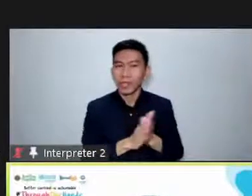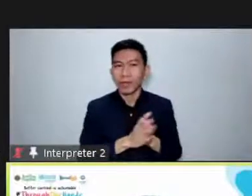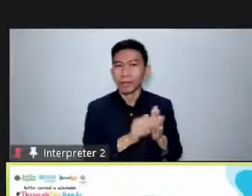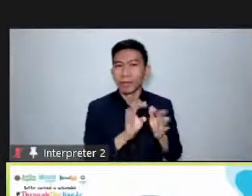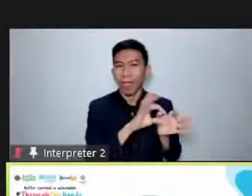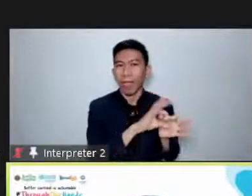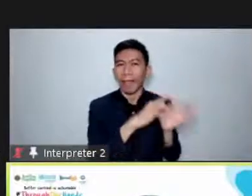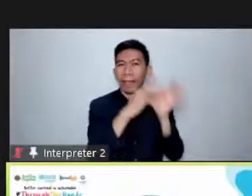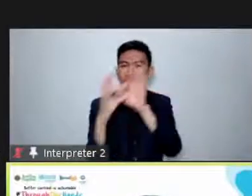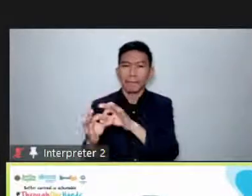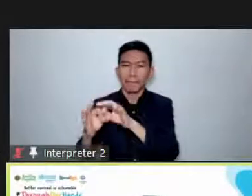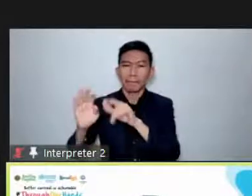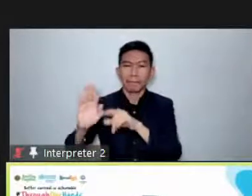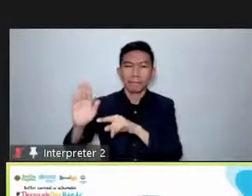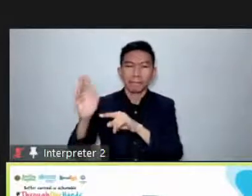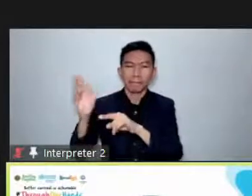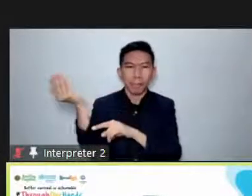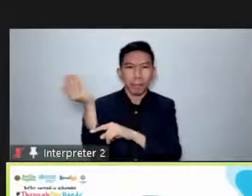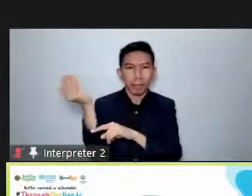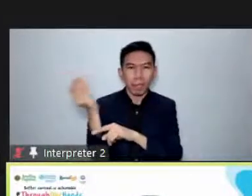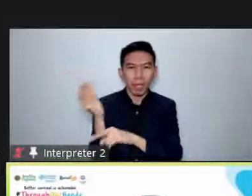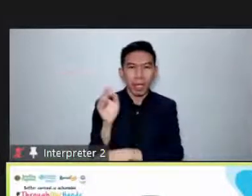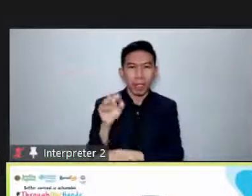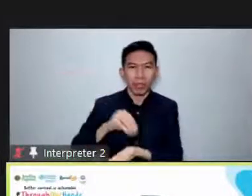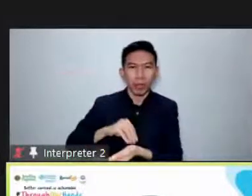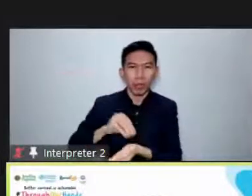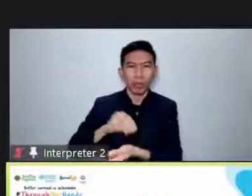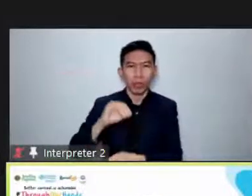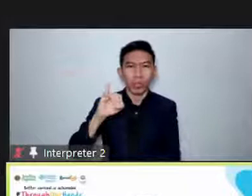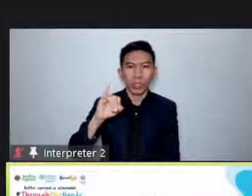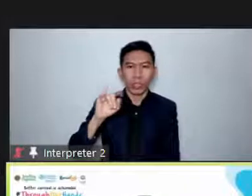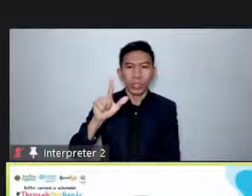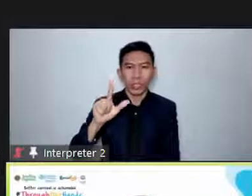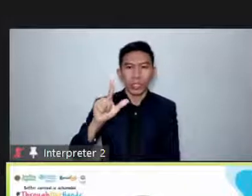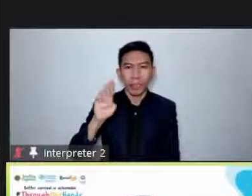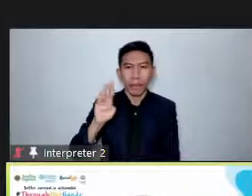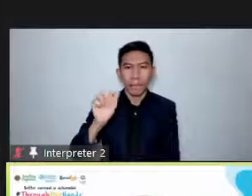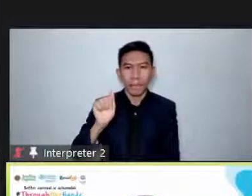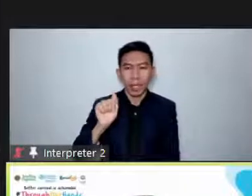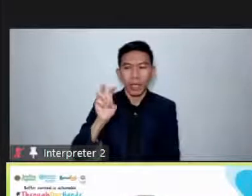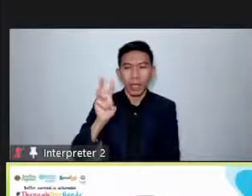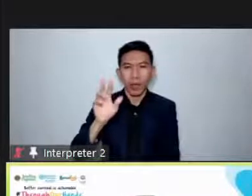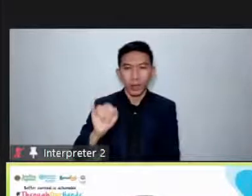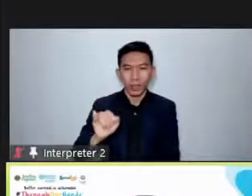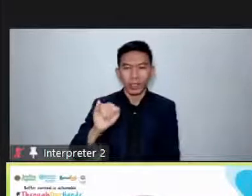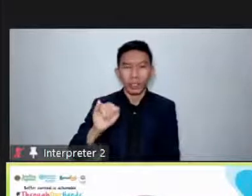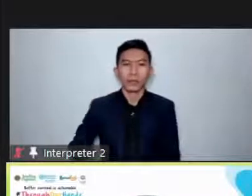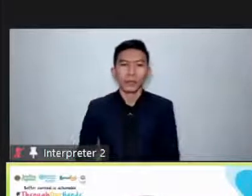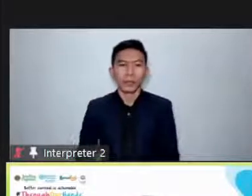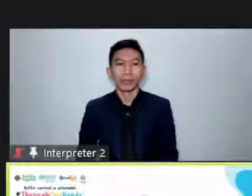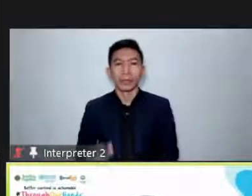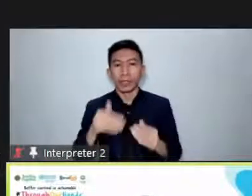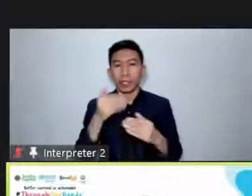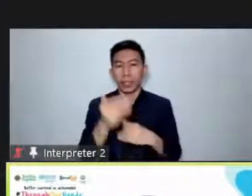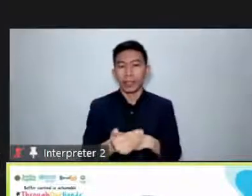aligns with the points that Dr. Ilbawi was specifying. Let us look at the number 2